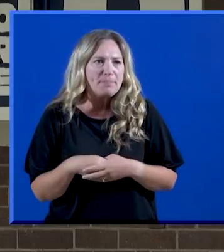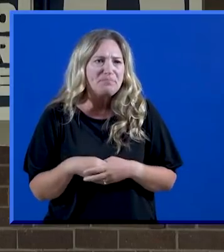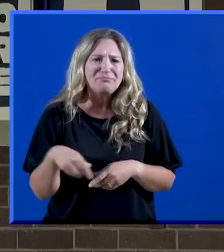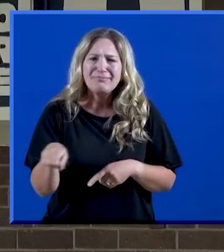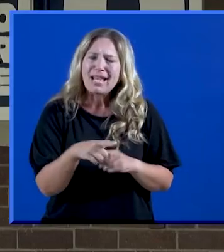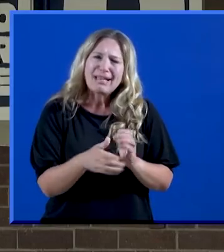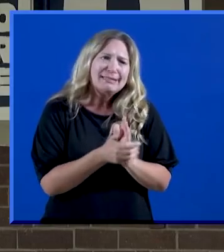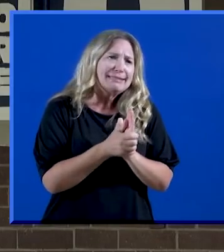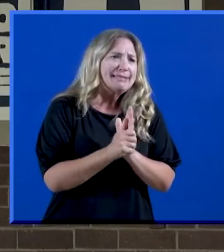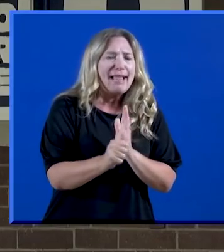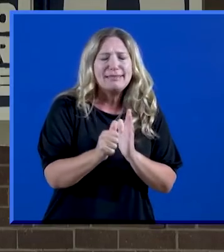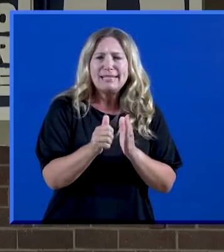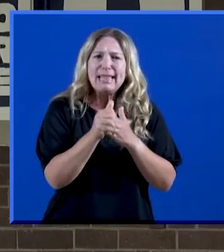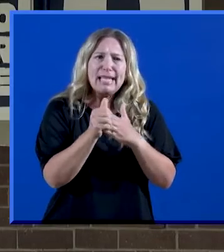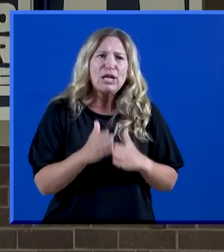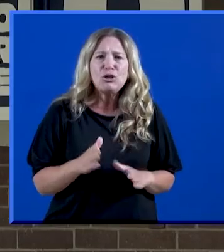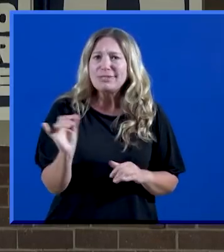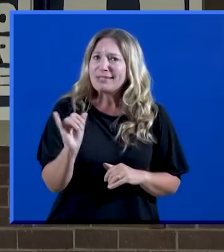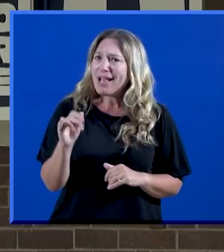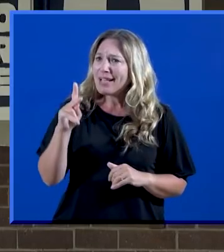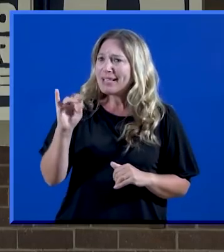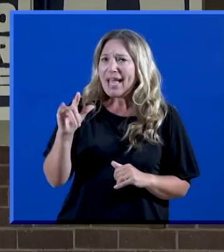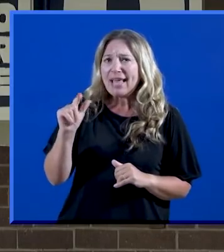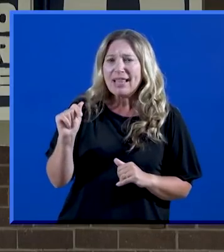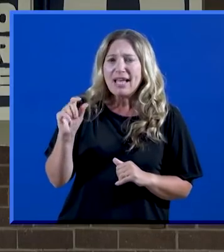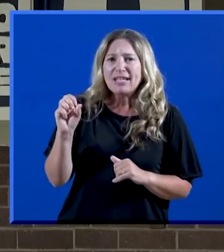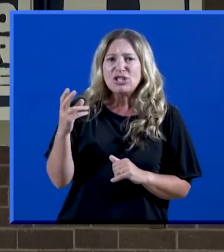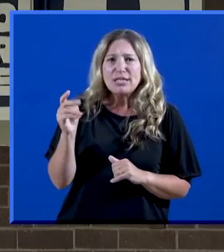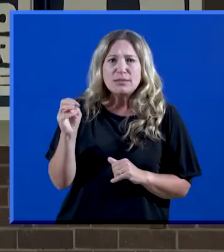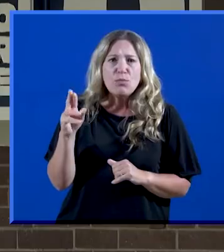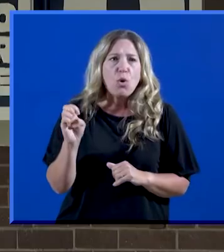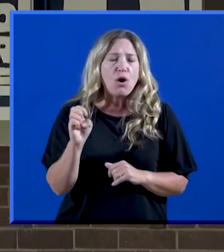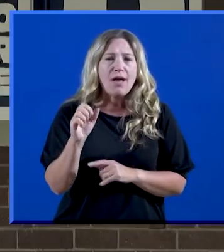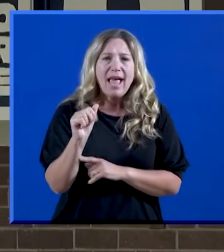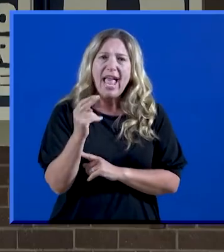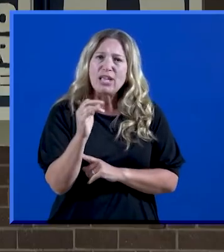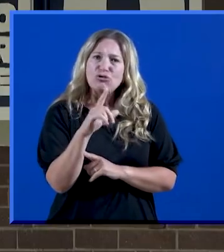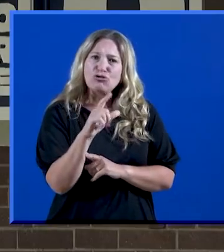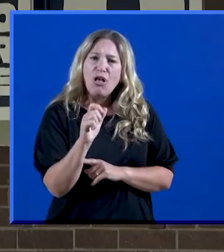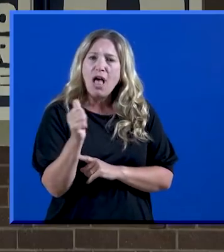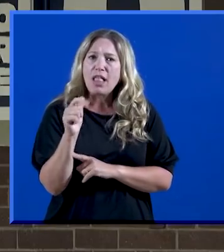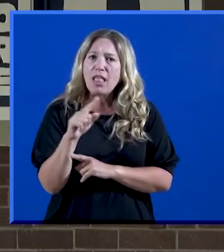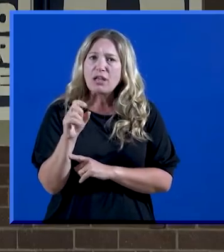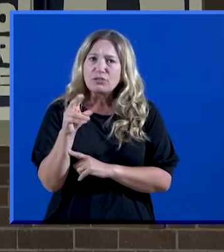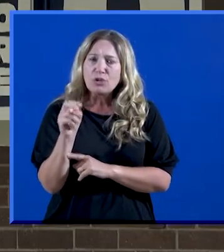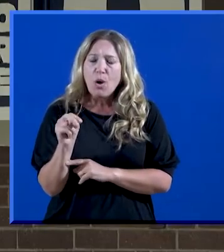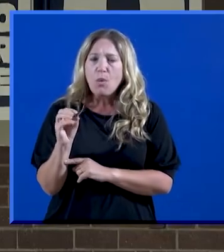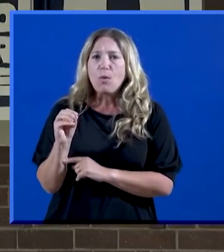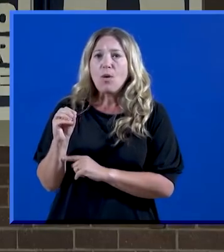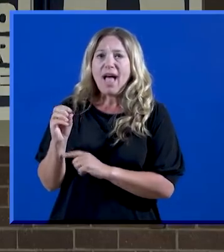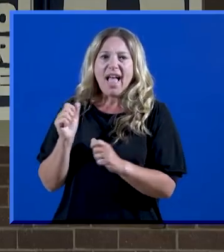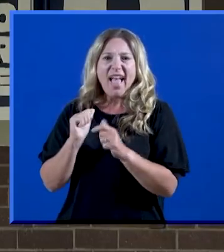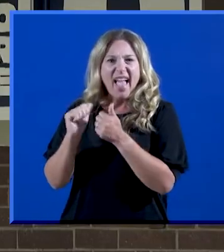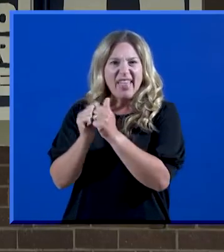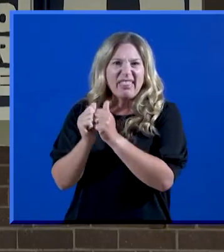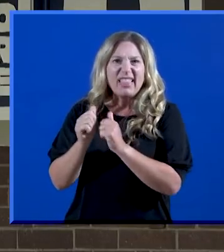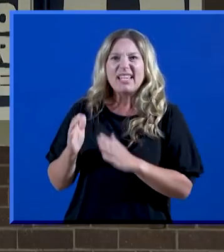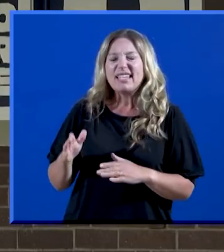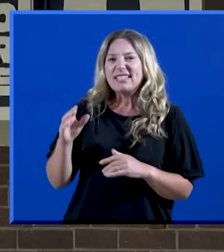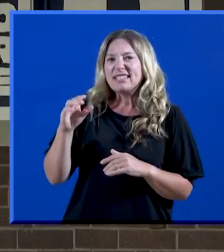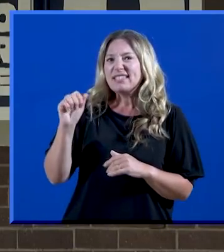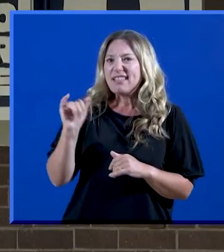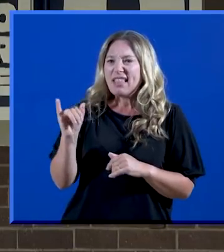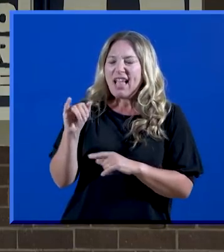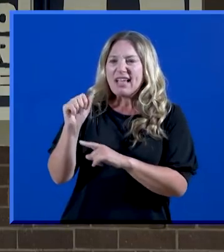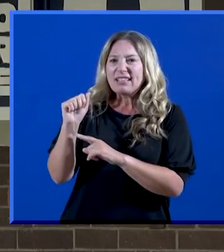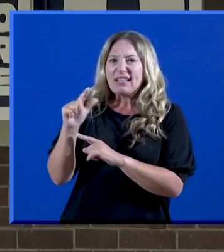leaders like Kayla Chesmore and Angel Alonzo, athletes like Andrew Dutro and Jaden Bourne,